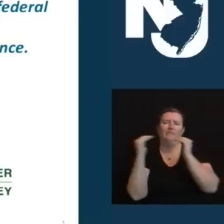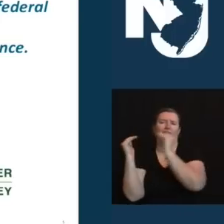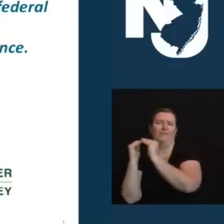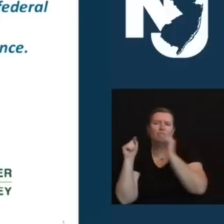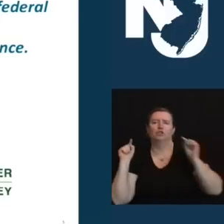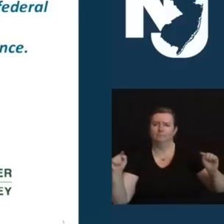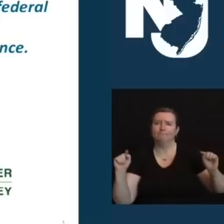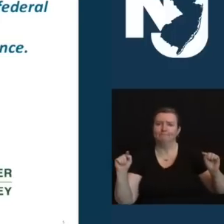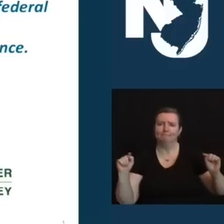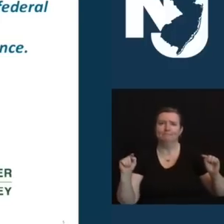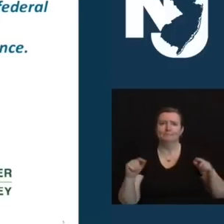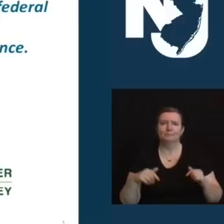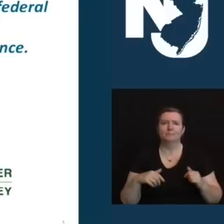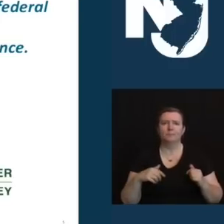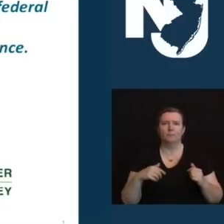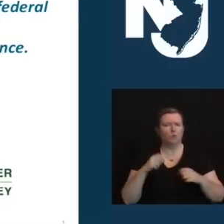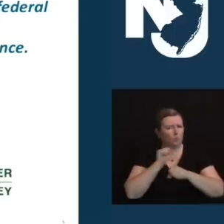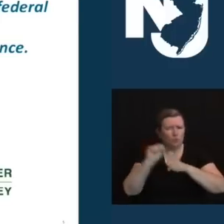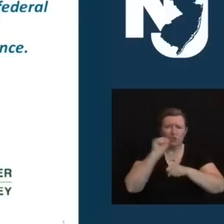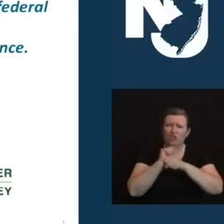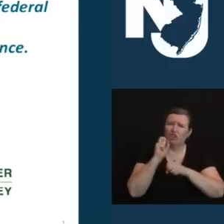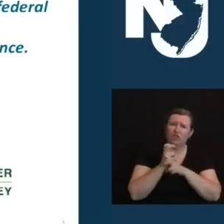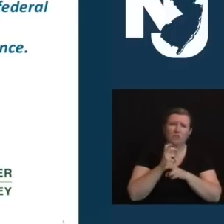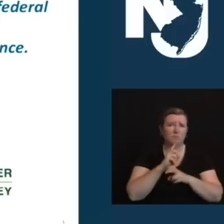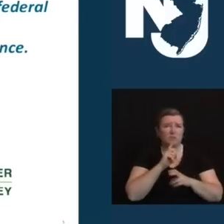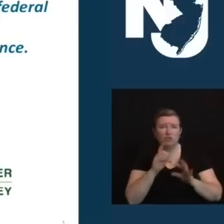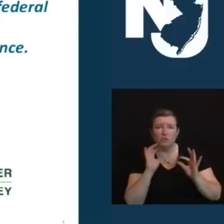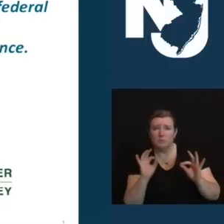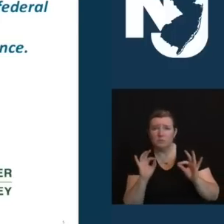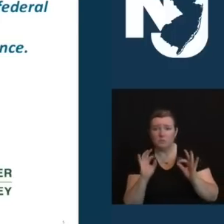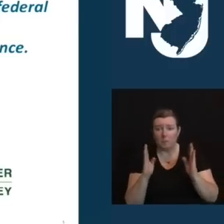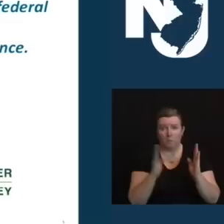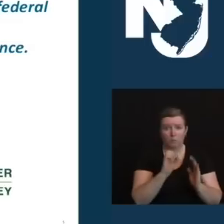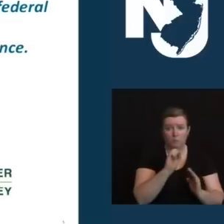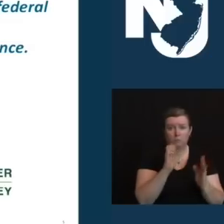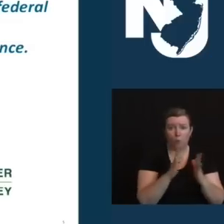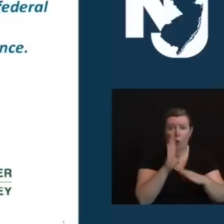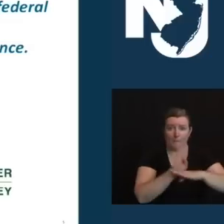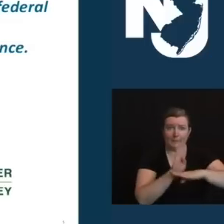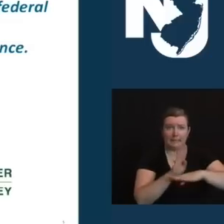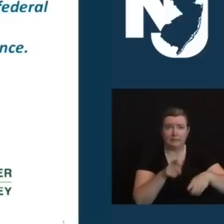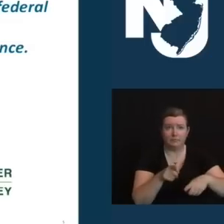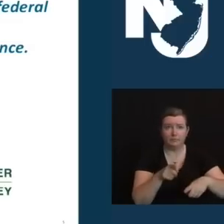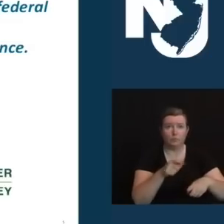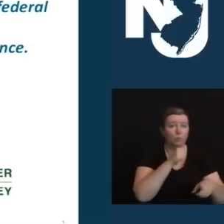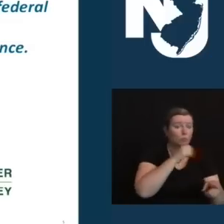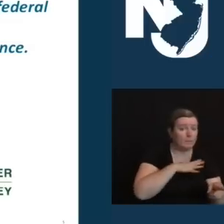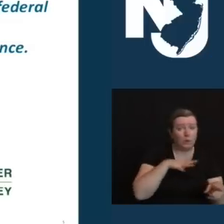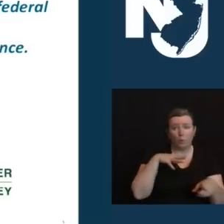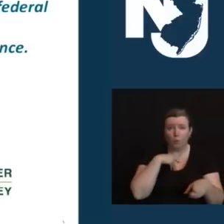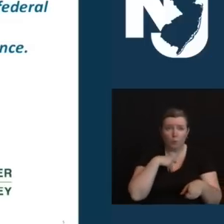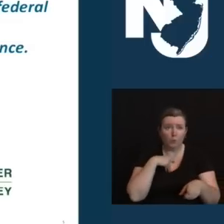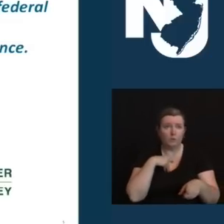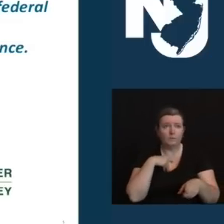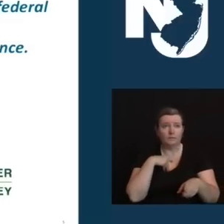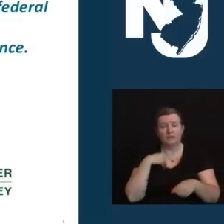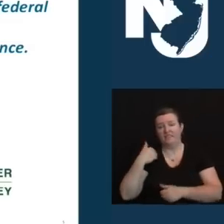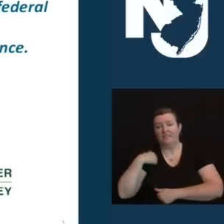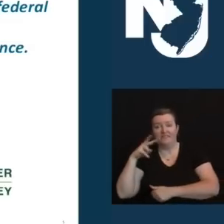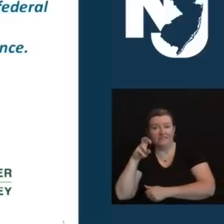worked really hard to make sure that small businesses, particularly businesses that are minority and women-owned, veteran-owned, were able to access these programs.